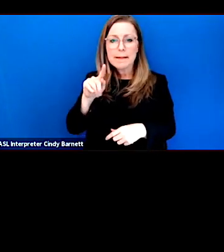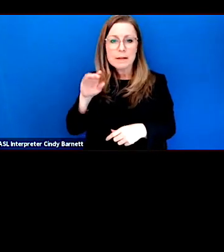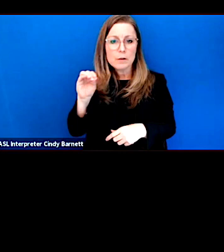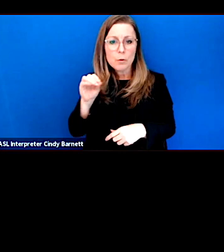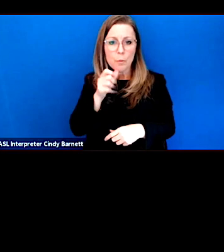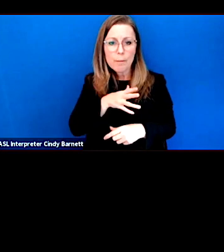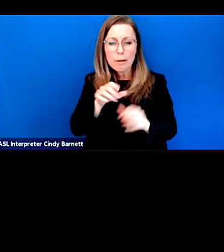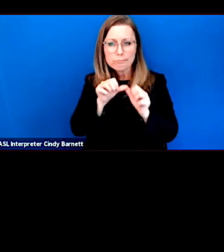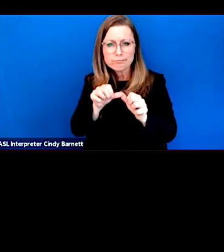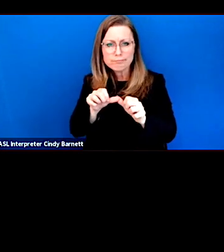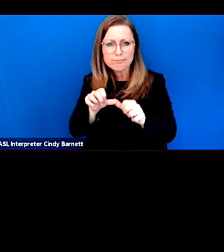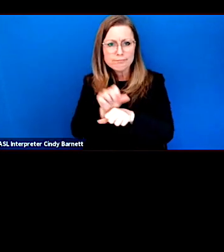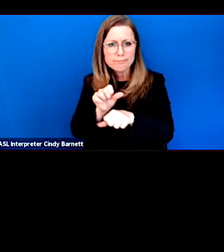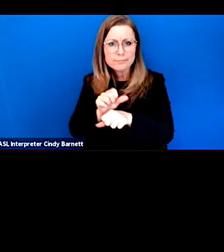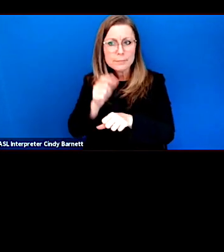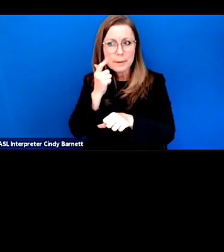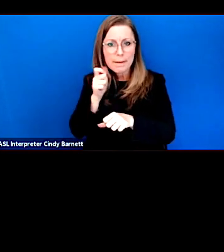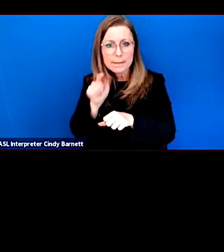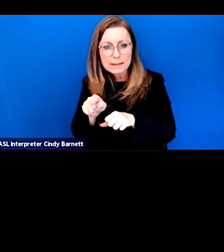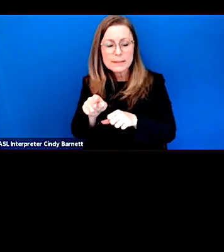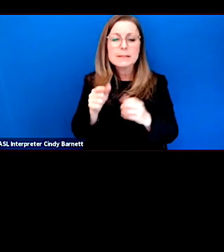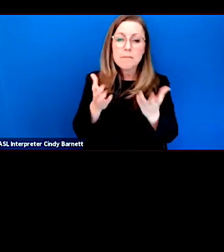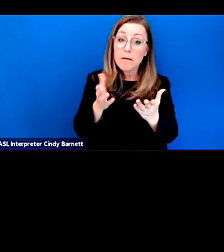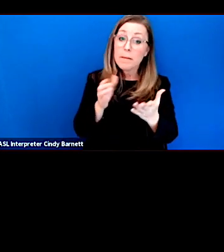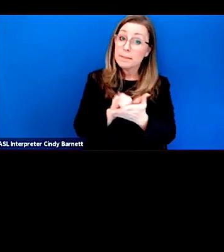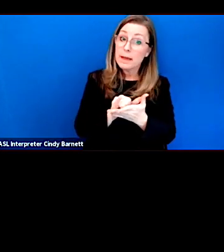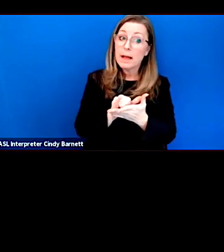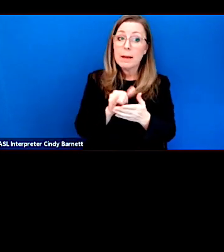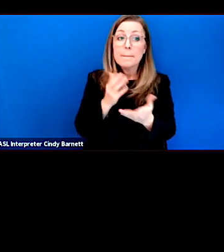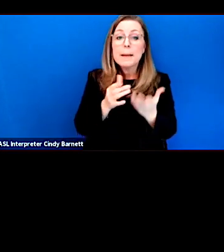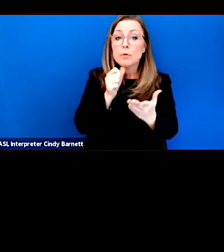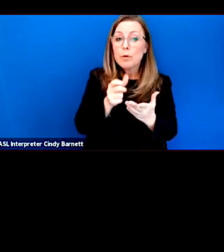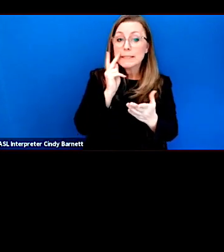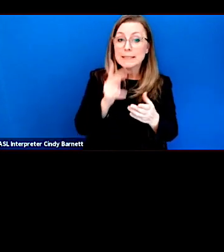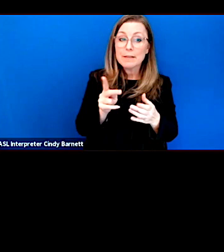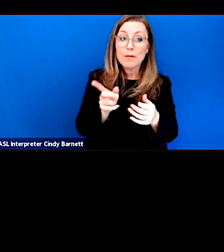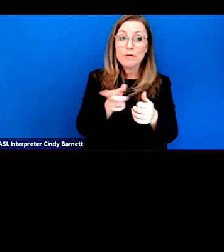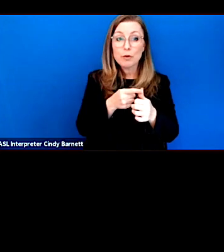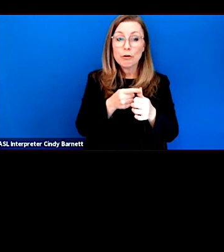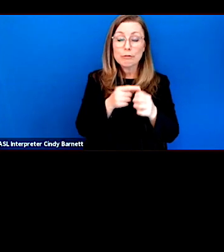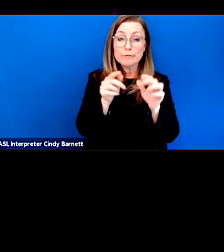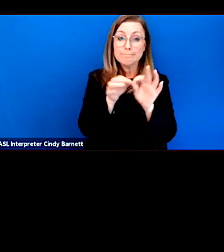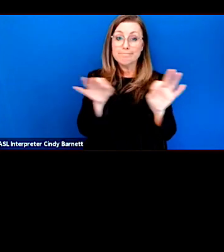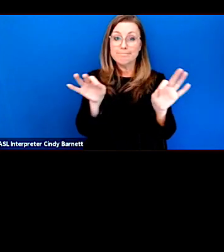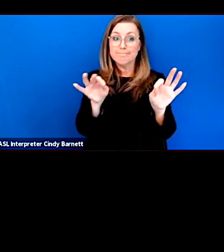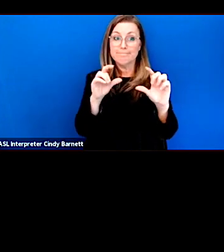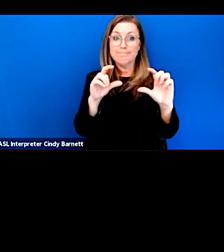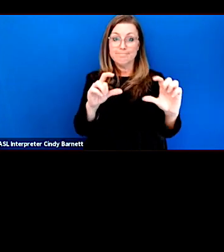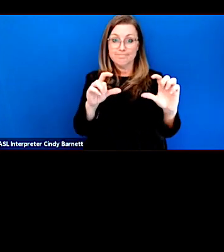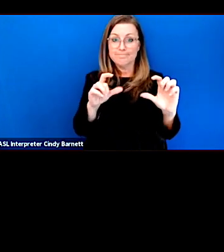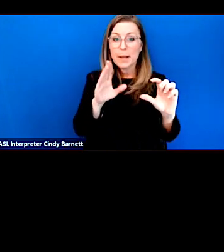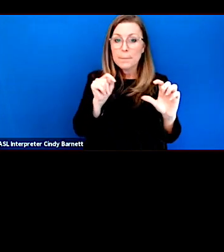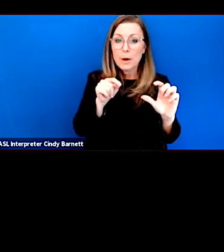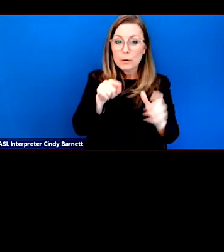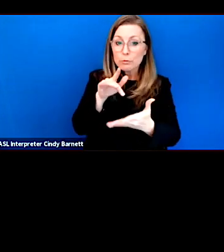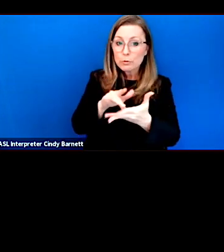have popped up in our original search results of the search strings being focused only on gender.